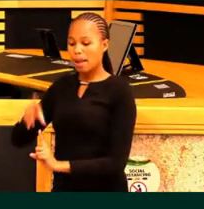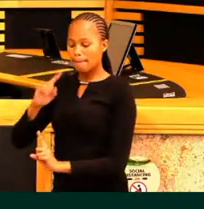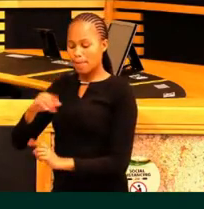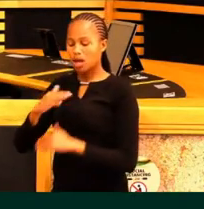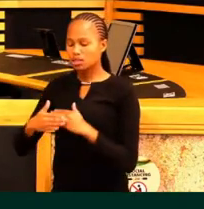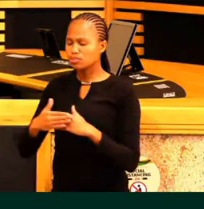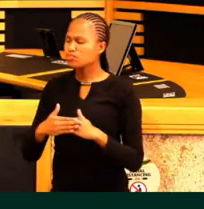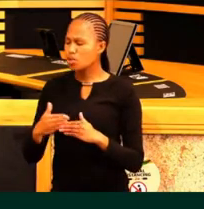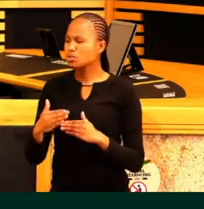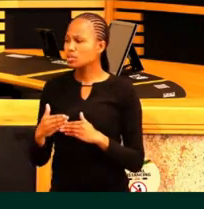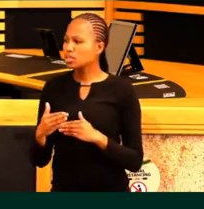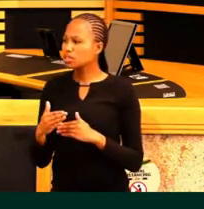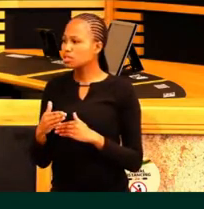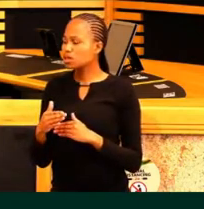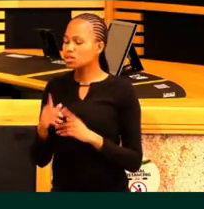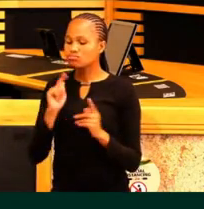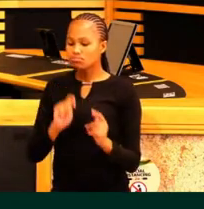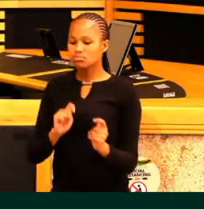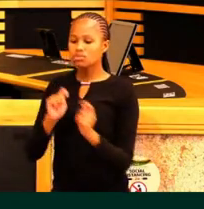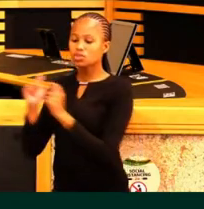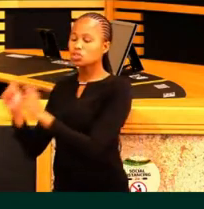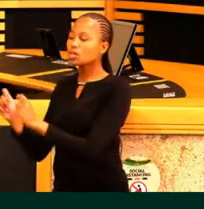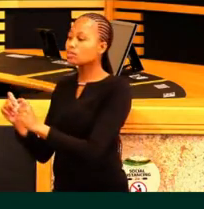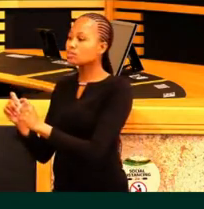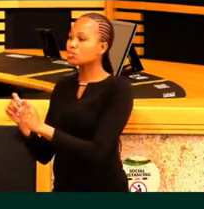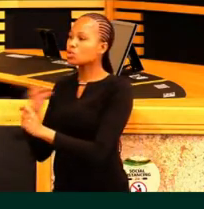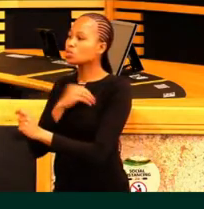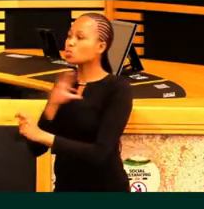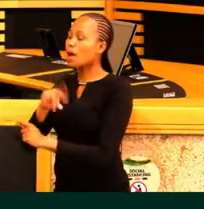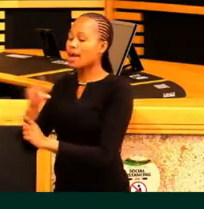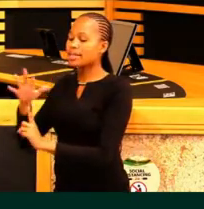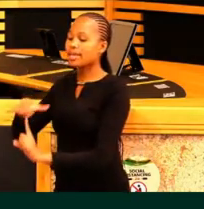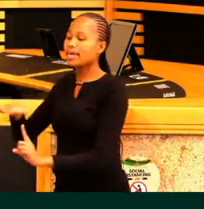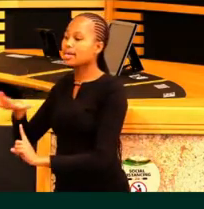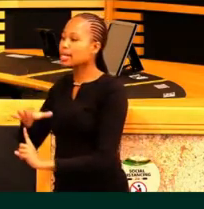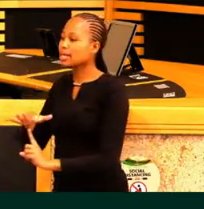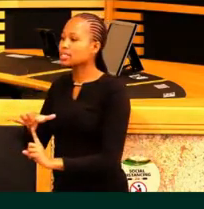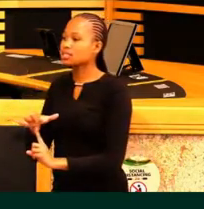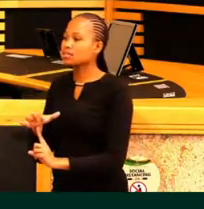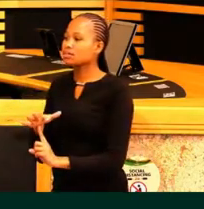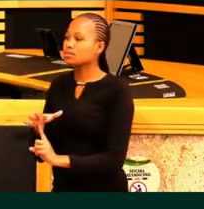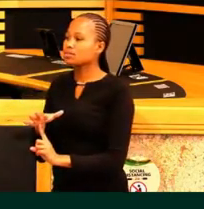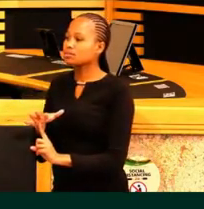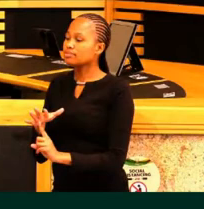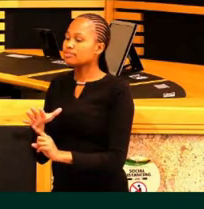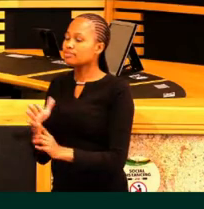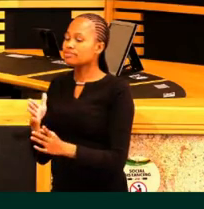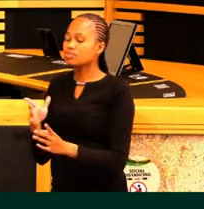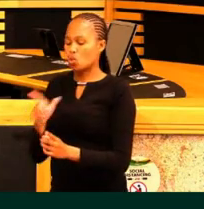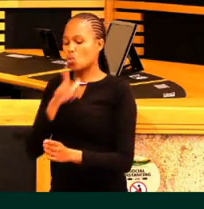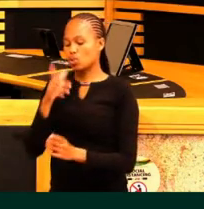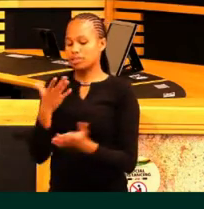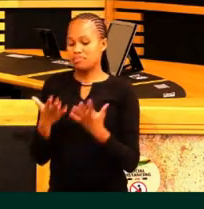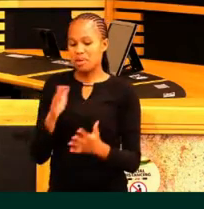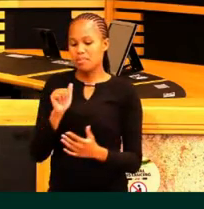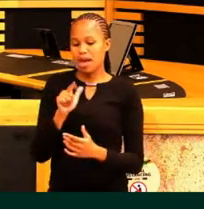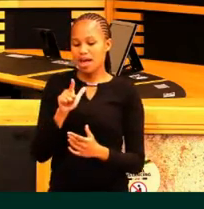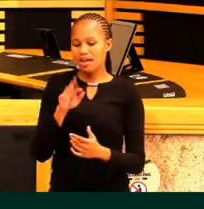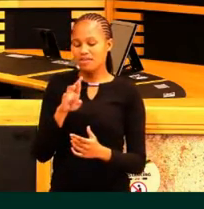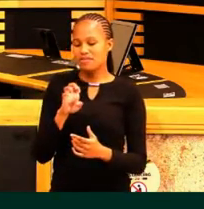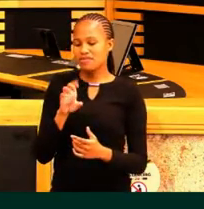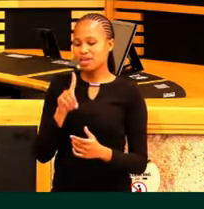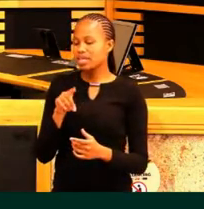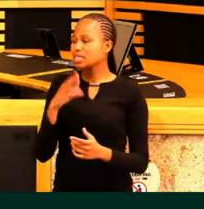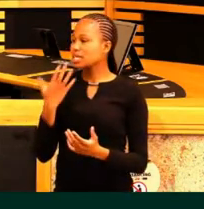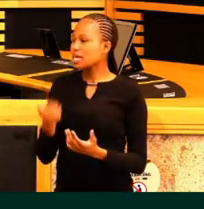and only be transported for the consumption to other areas other than being uh other than usual becomes the